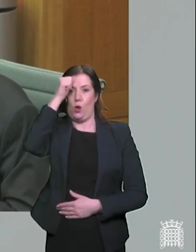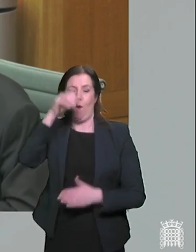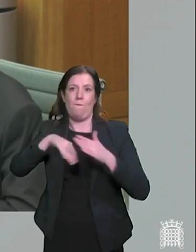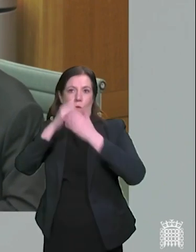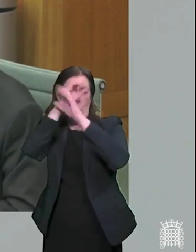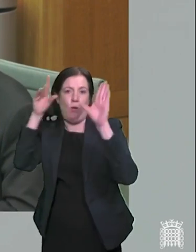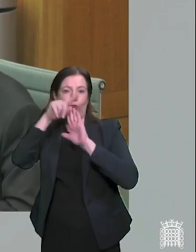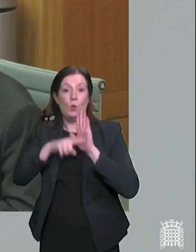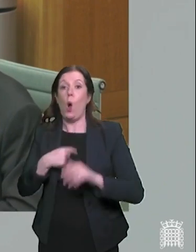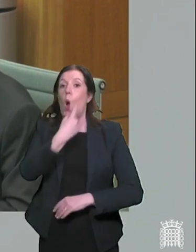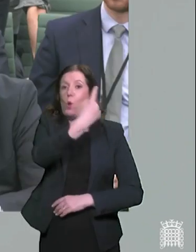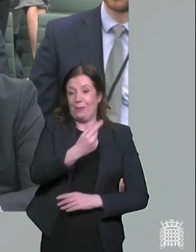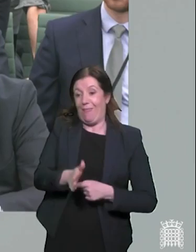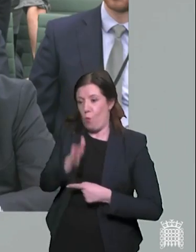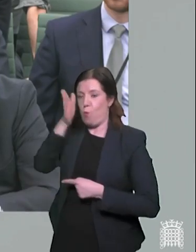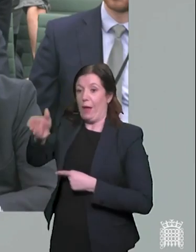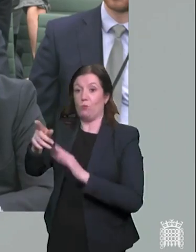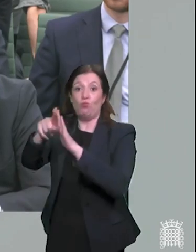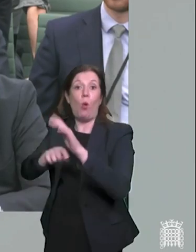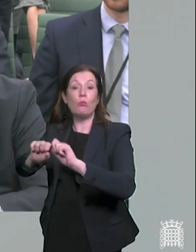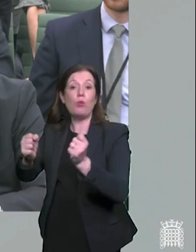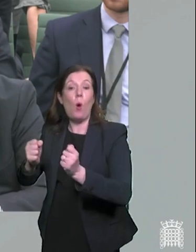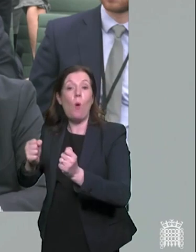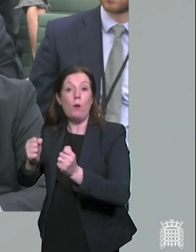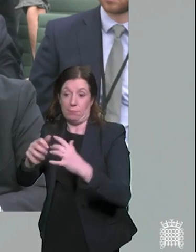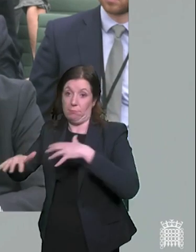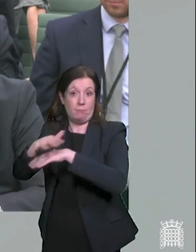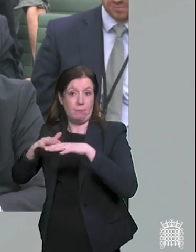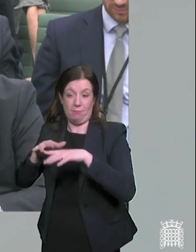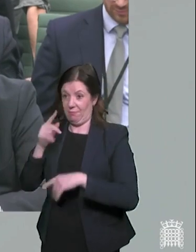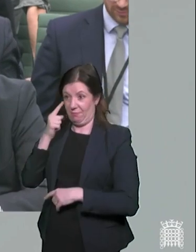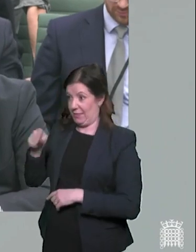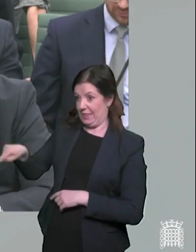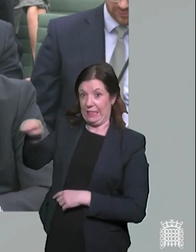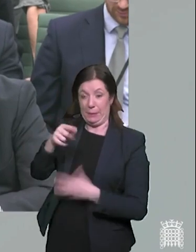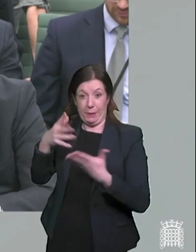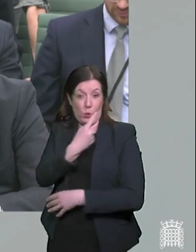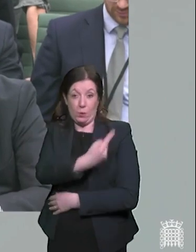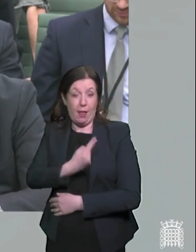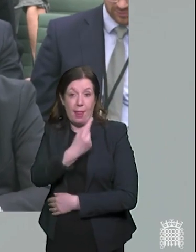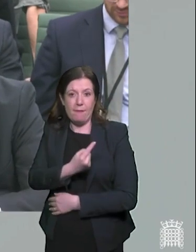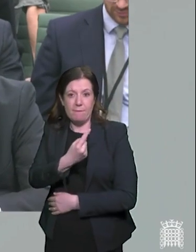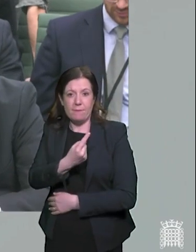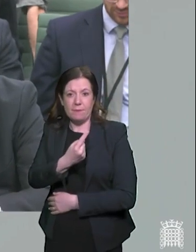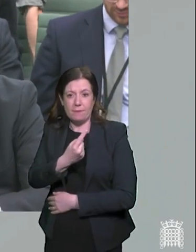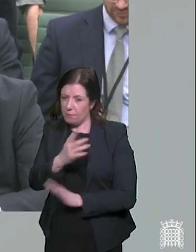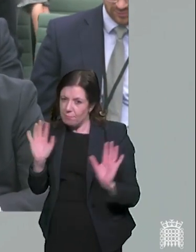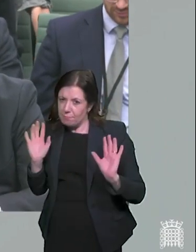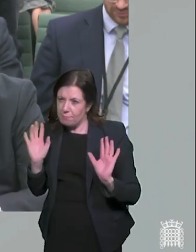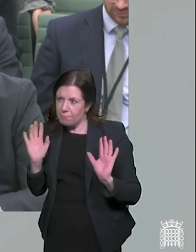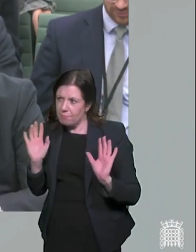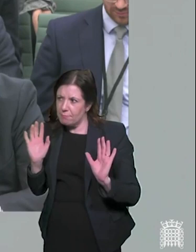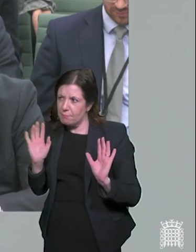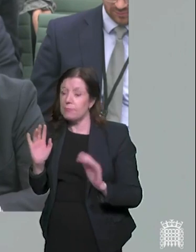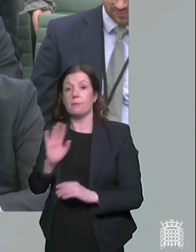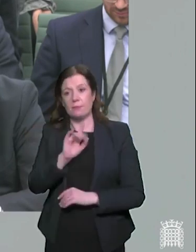were at gatherings that breached the rules, and the breaches of the rules would have been obvious to you at the time. Isn't that the case? No, Let